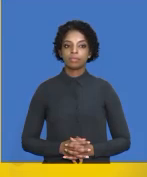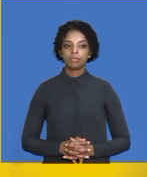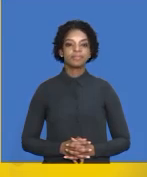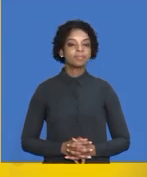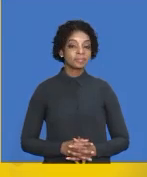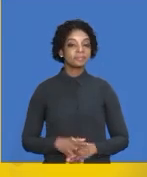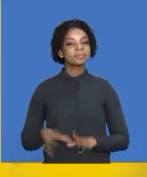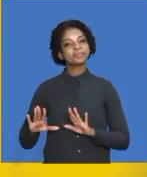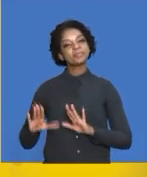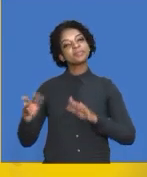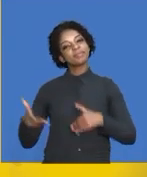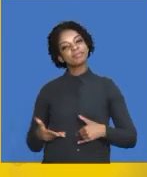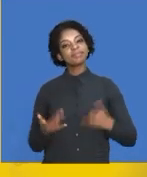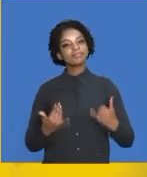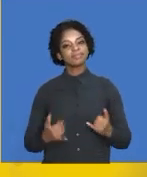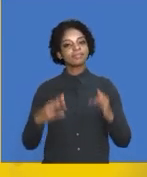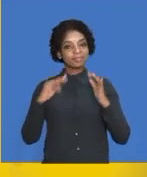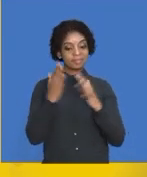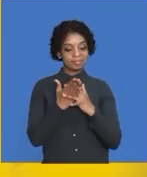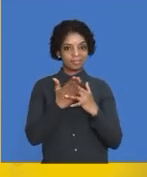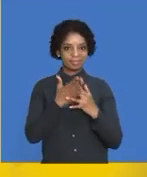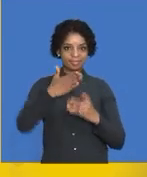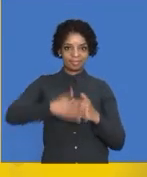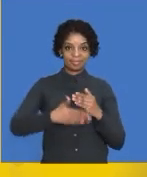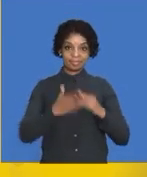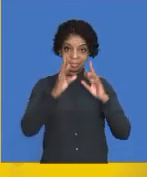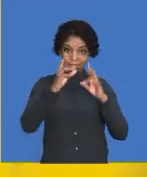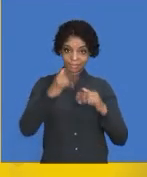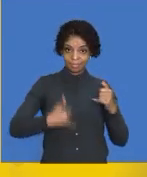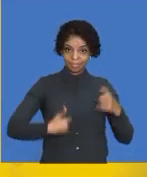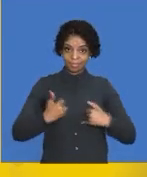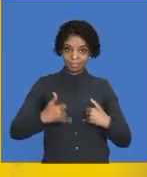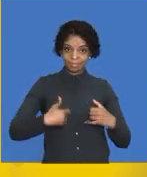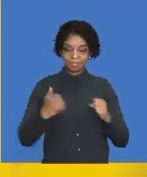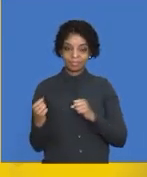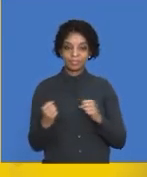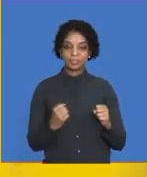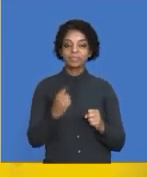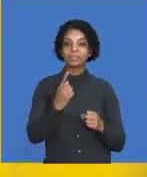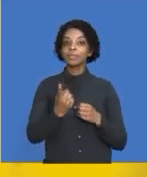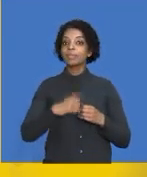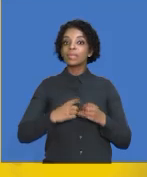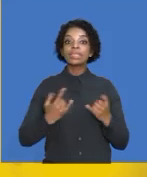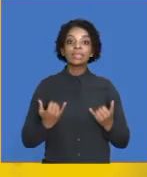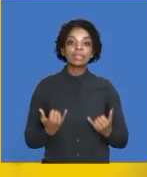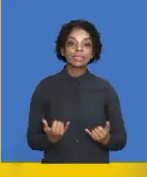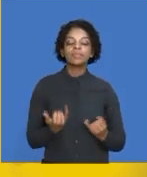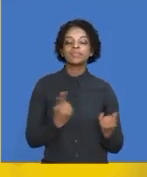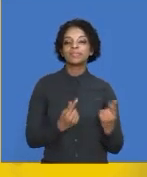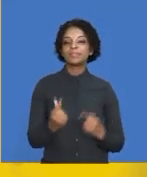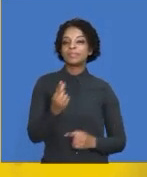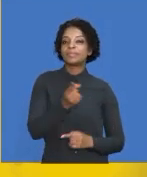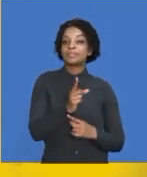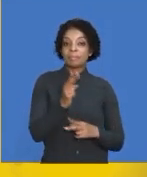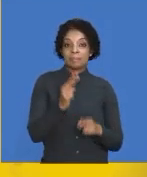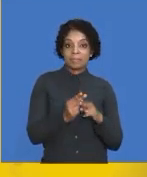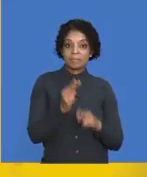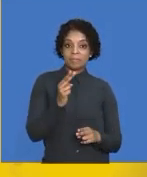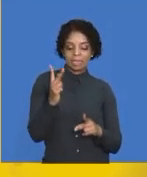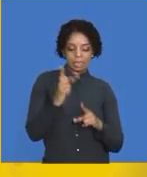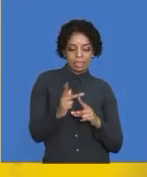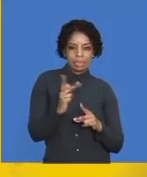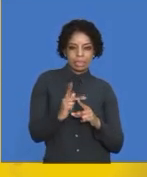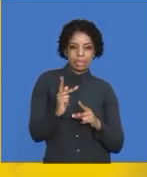We're back from the break, Matrix. I hope you guys are still enjoying the show. If you've just joined us, we are doing your final exam prep to help you with